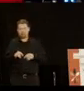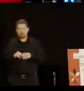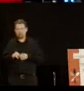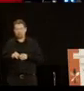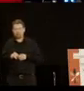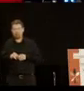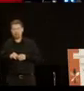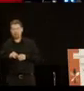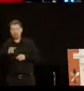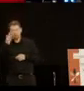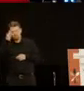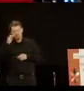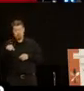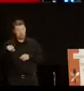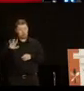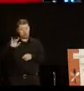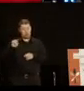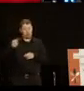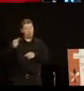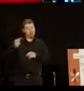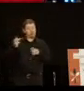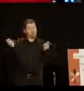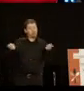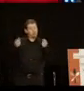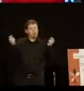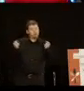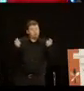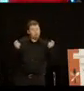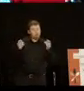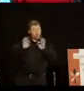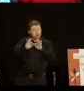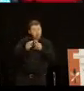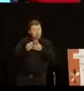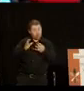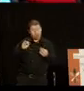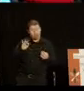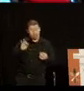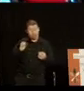As you know, this is the 25th anniversary of the Family Cafe.